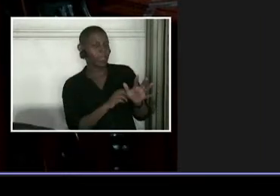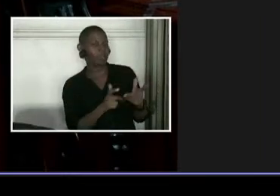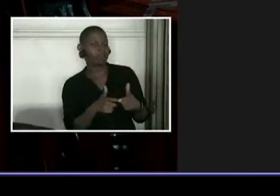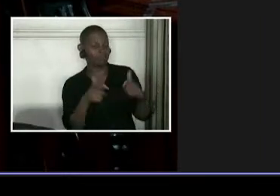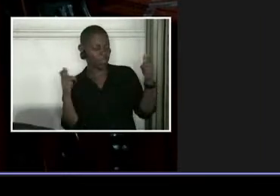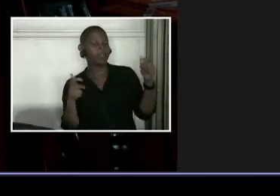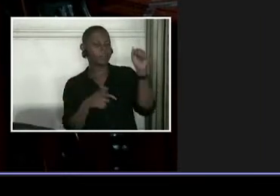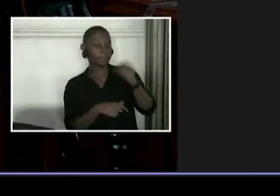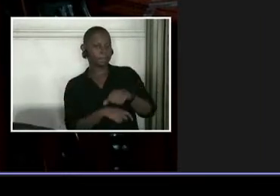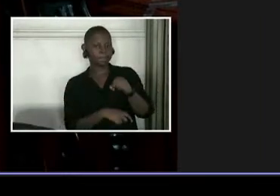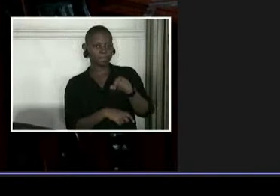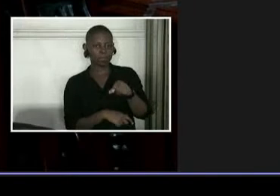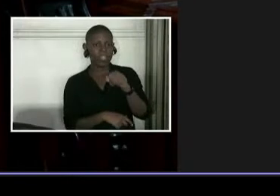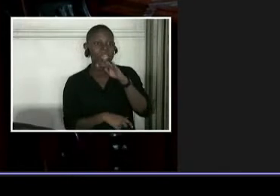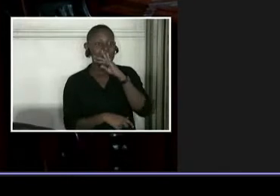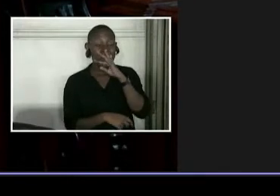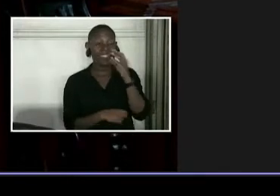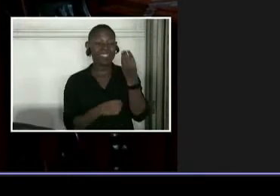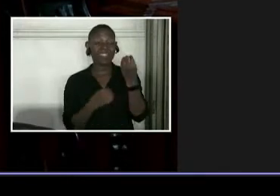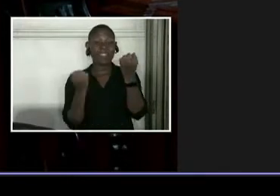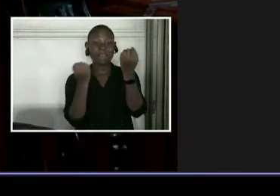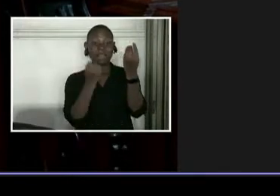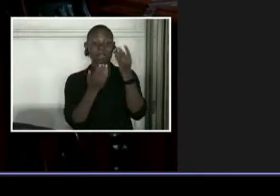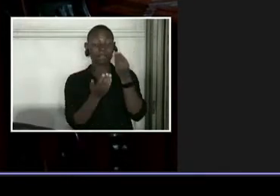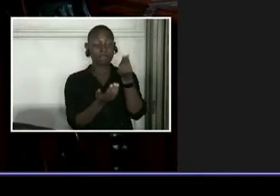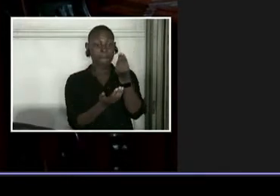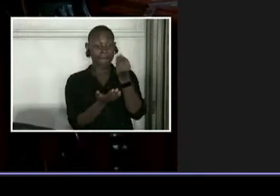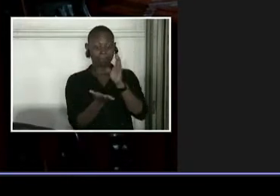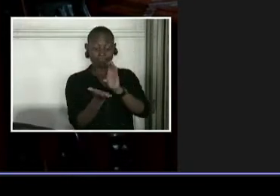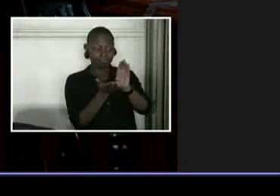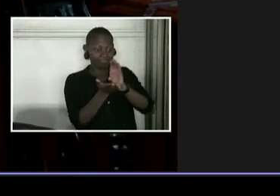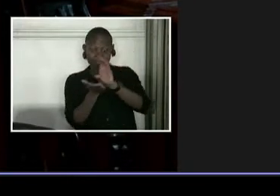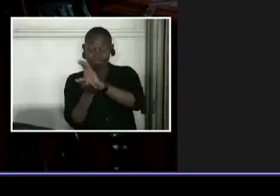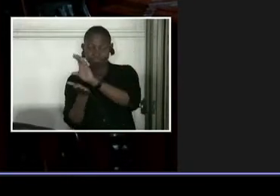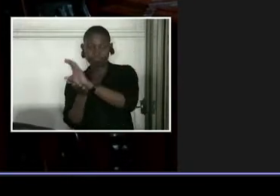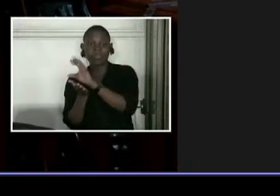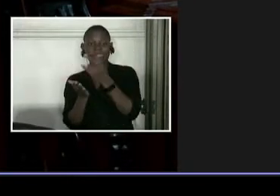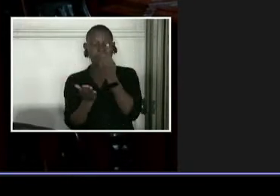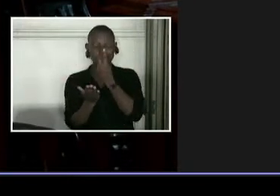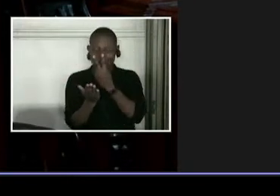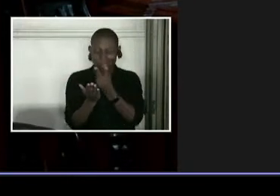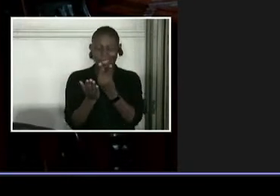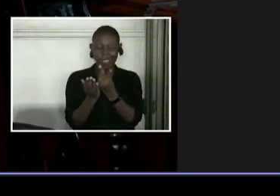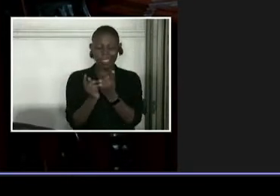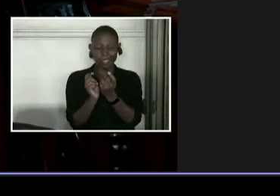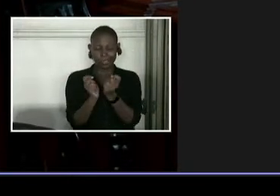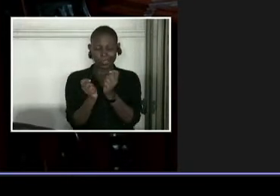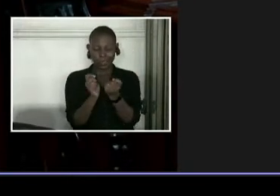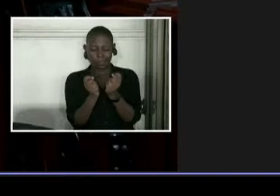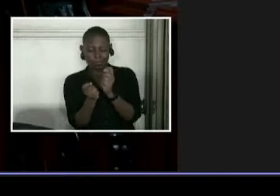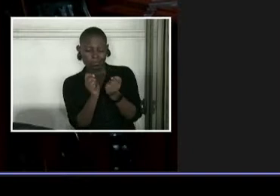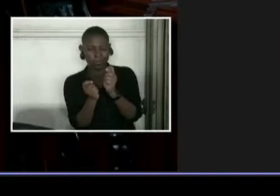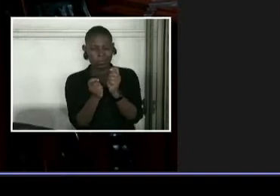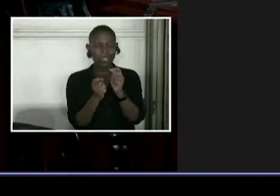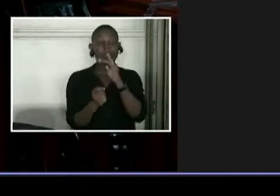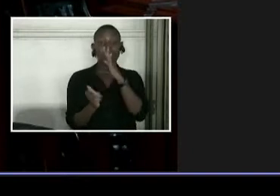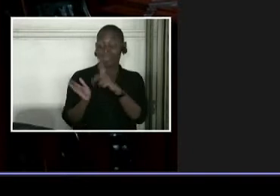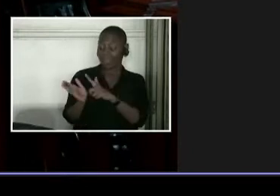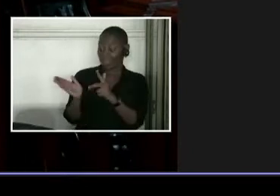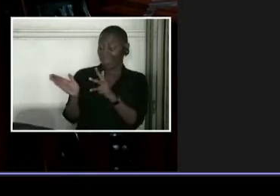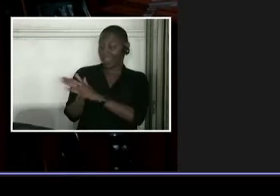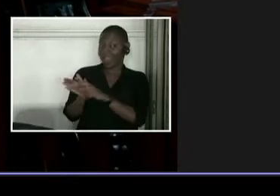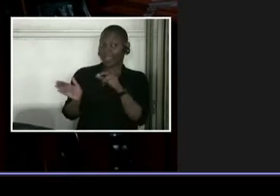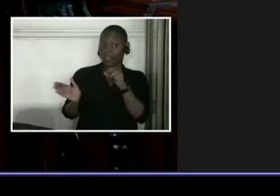various platforms, funding has been reprioritized in line of Section 6A of the Division of Revenue Act, which is